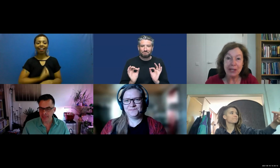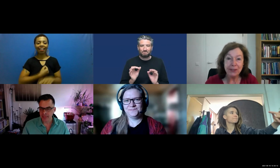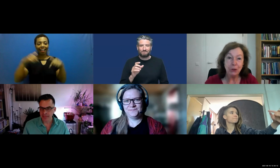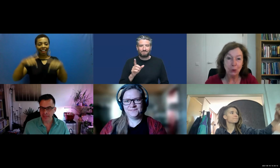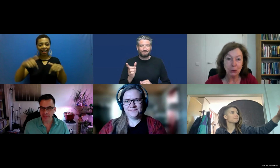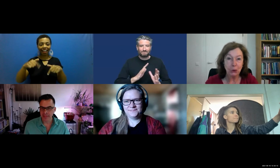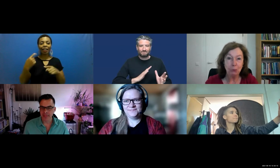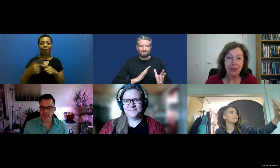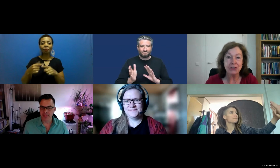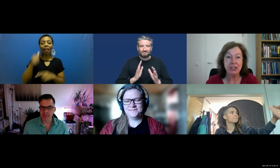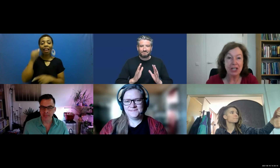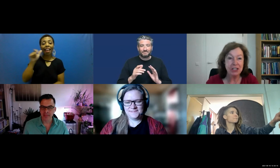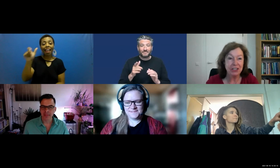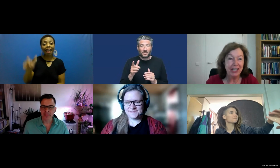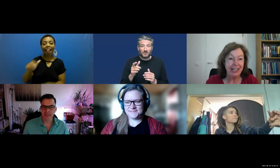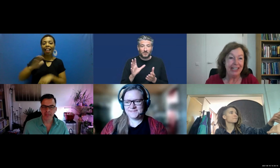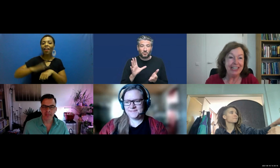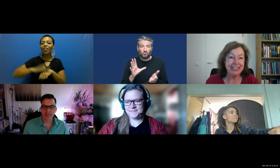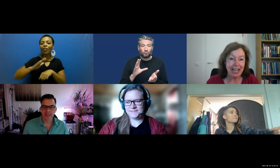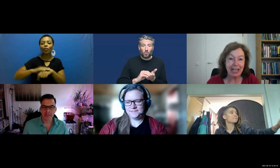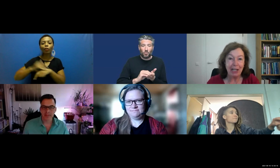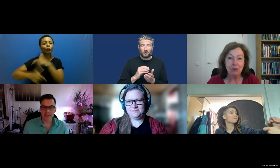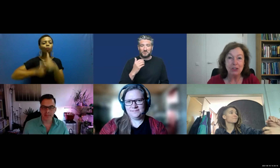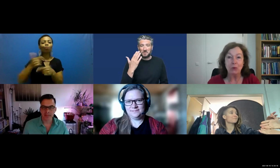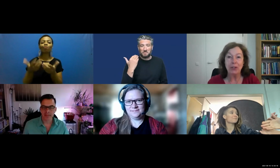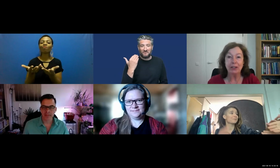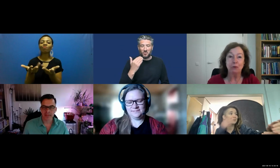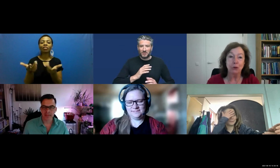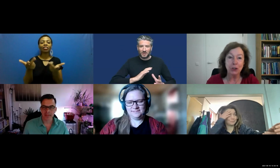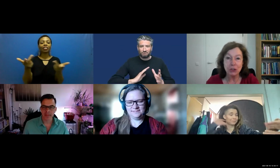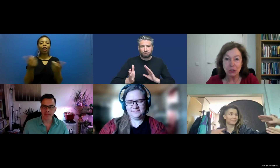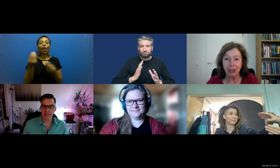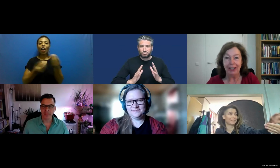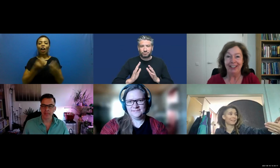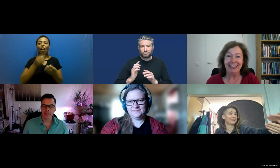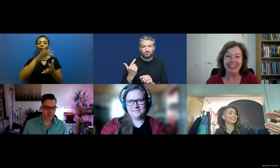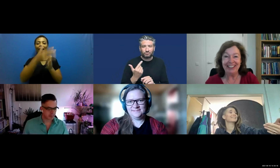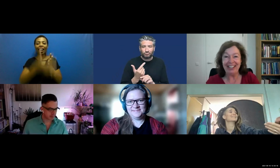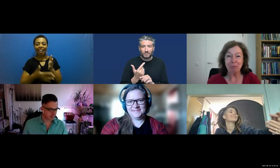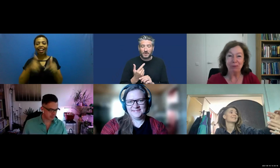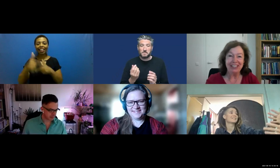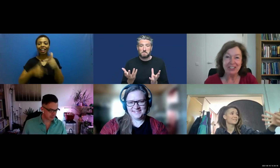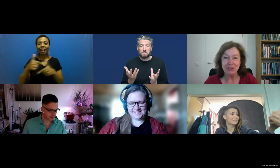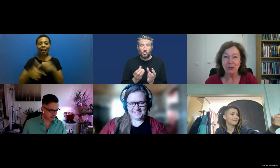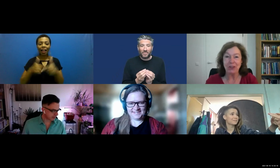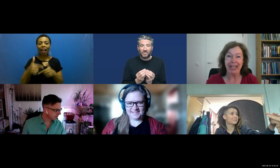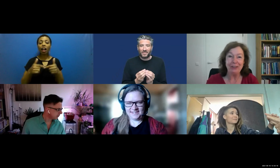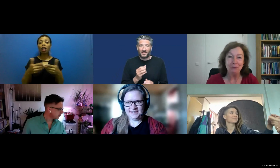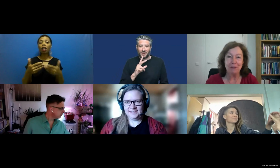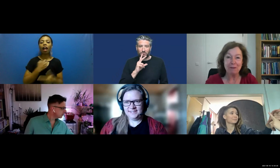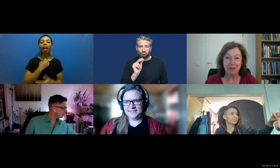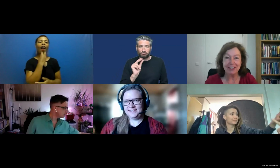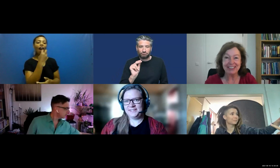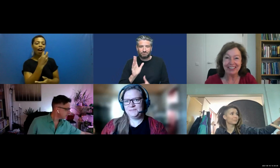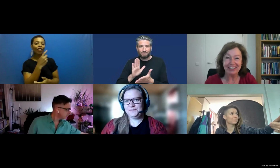to pre-record her presentation in sign language and with the voice interpretation. So thank